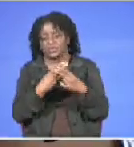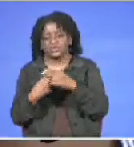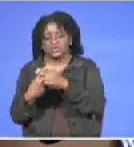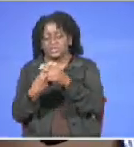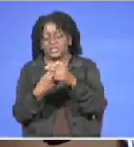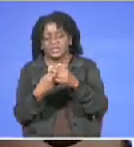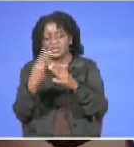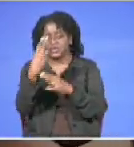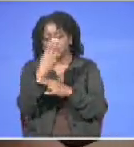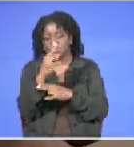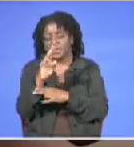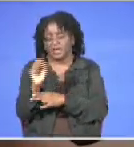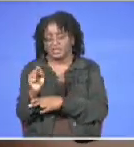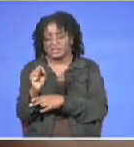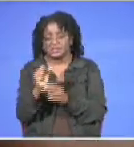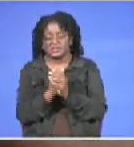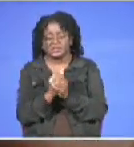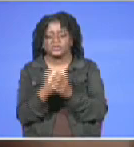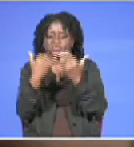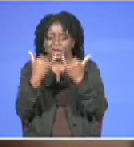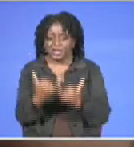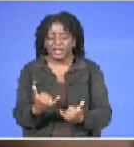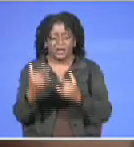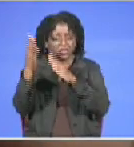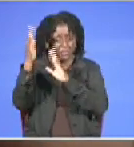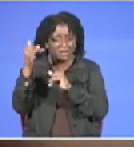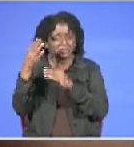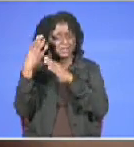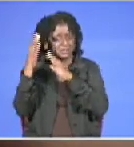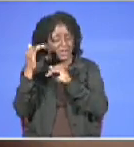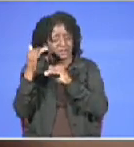now, the Bahamas is expecting, based on our